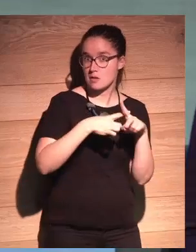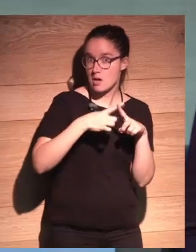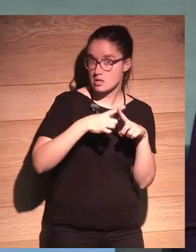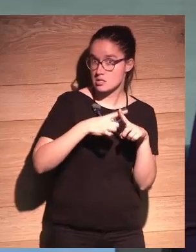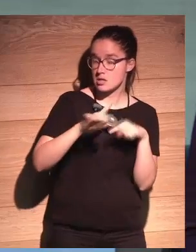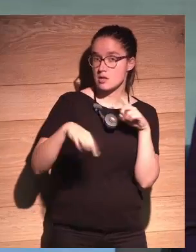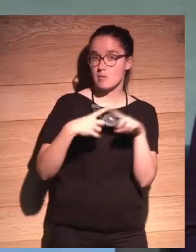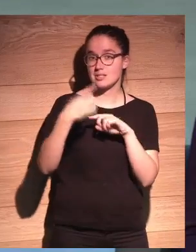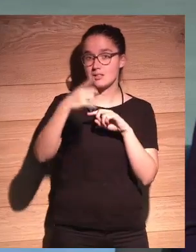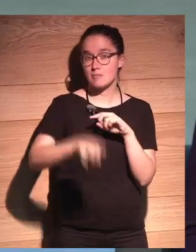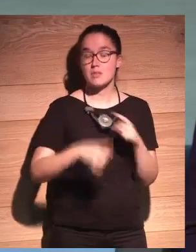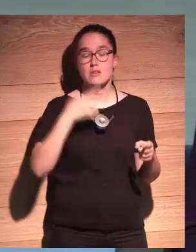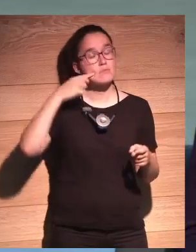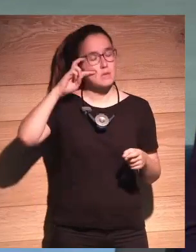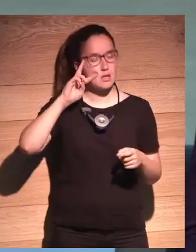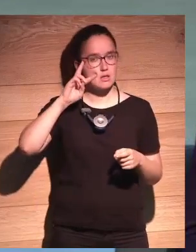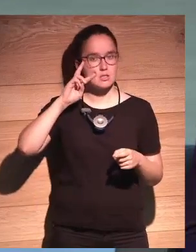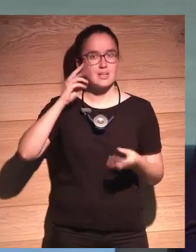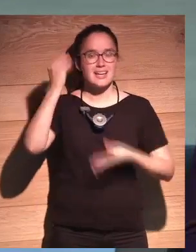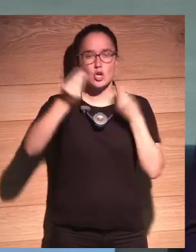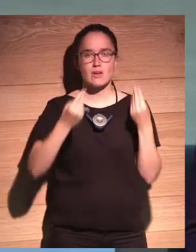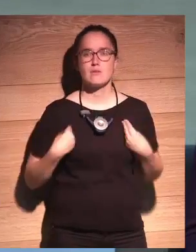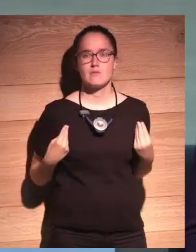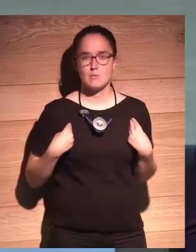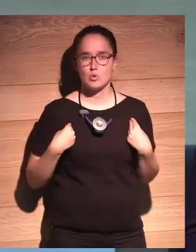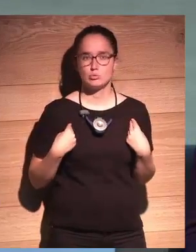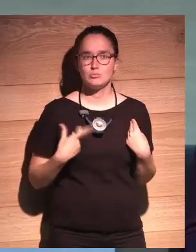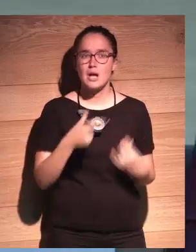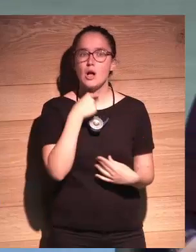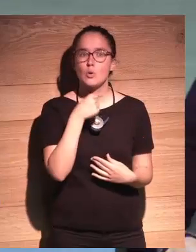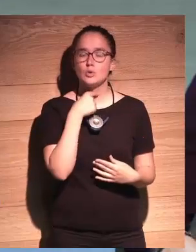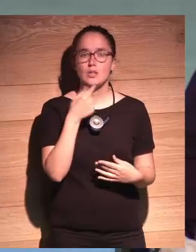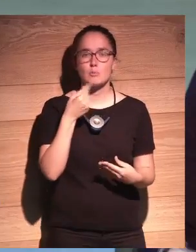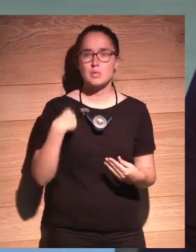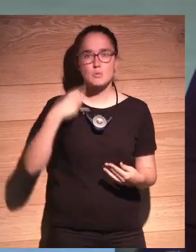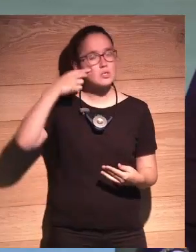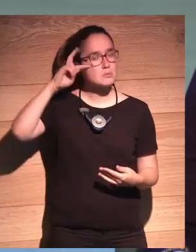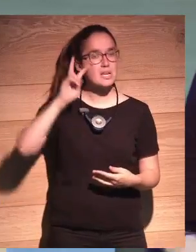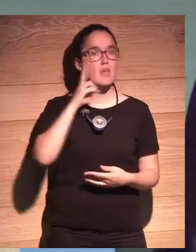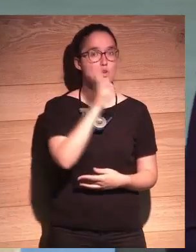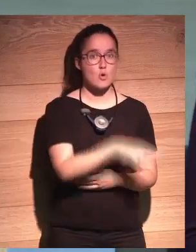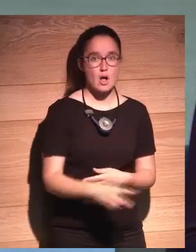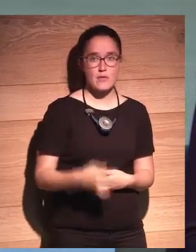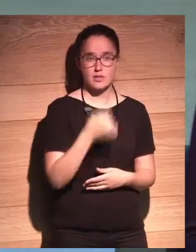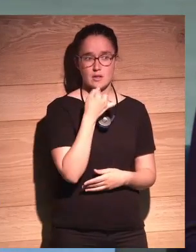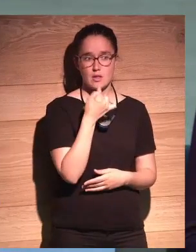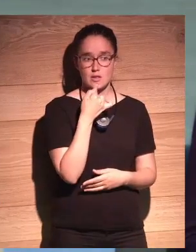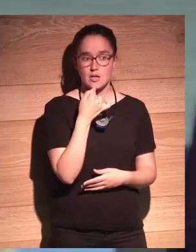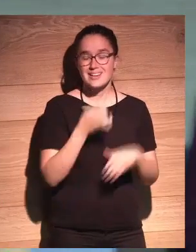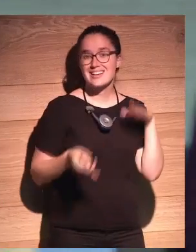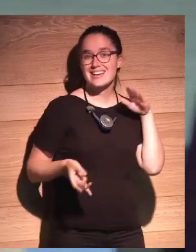equality in the work, in different levels of experience, different points of view. I liked